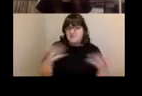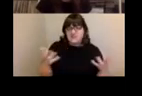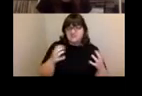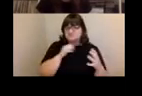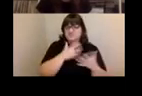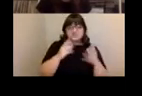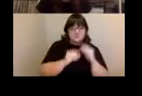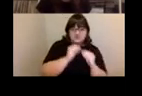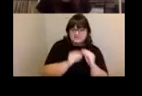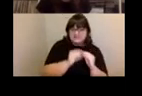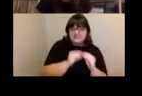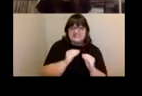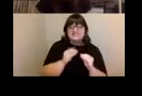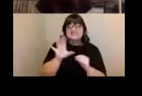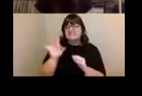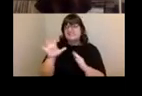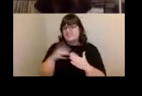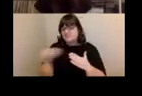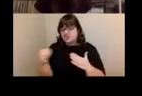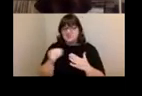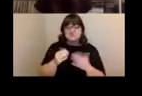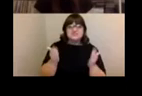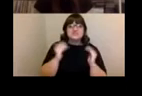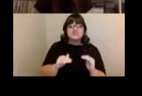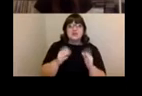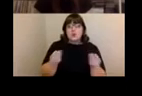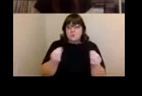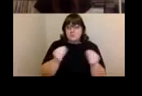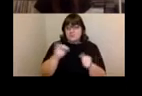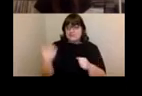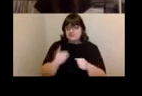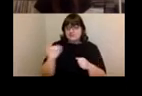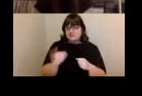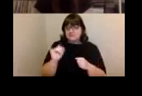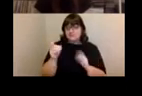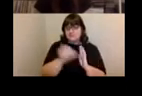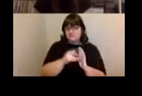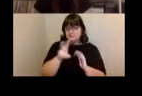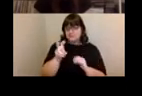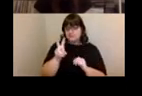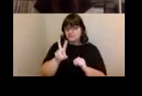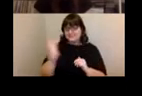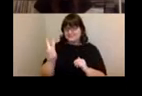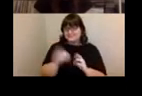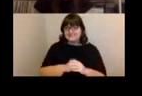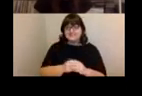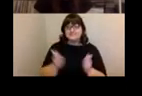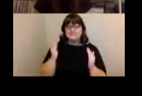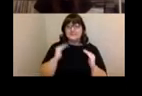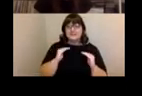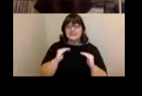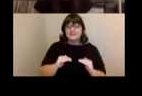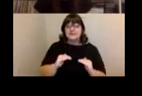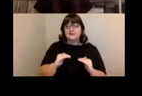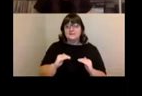at $85. Property insurance, $1,226. And our programming